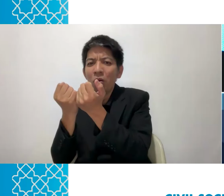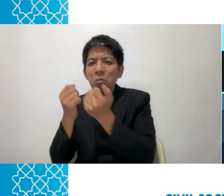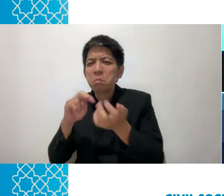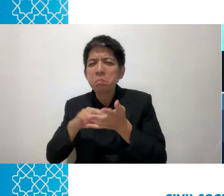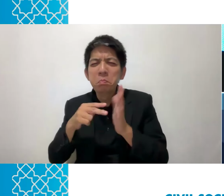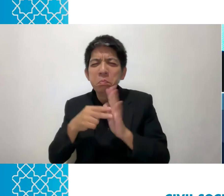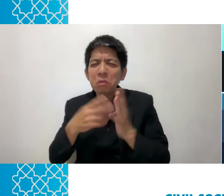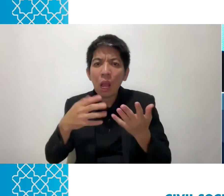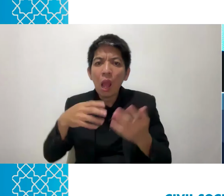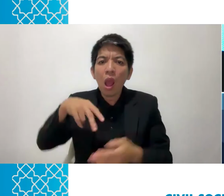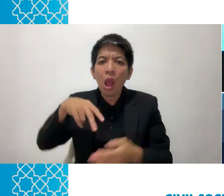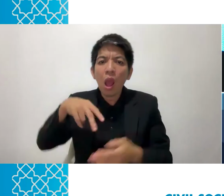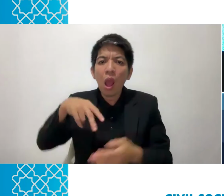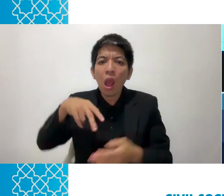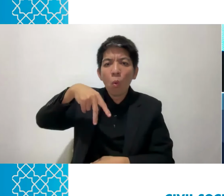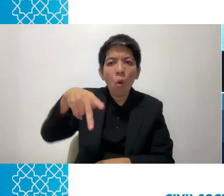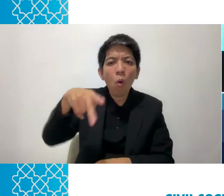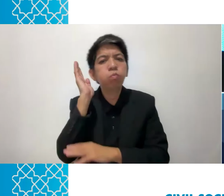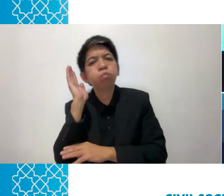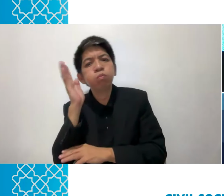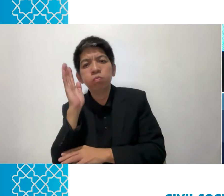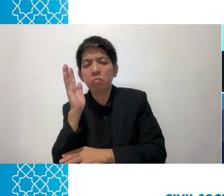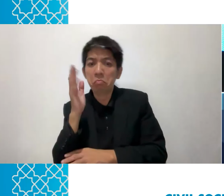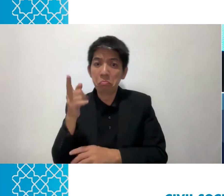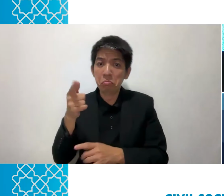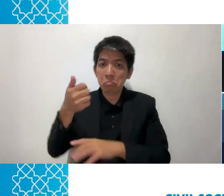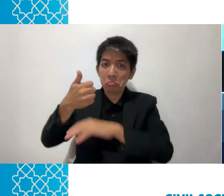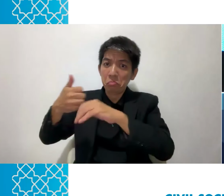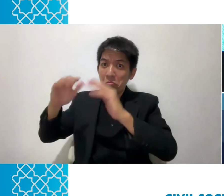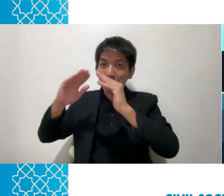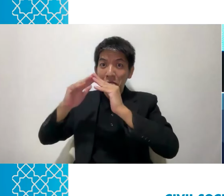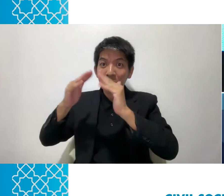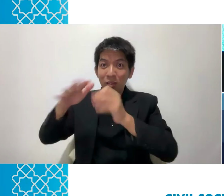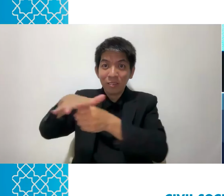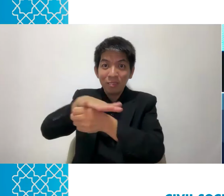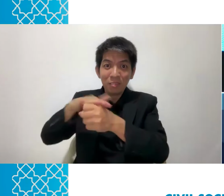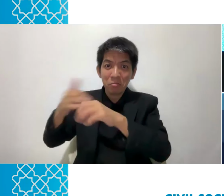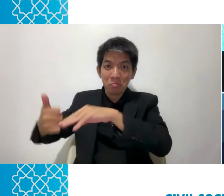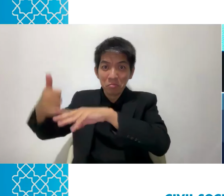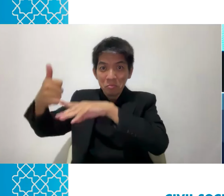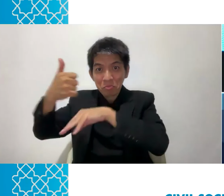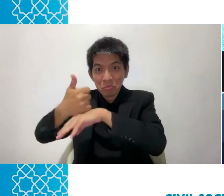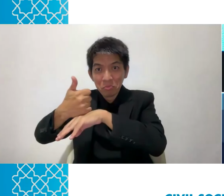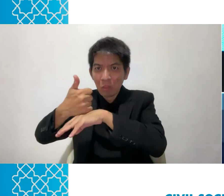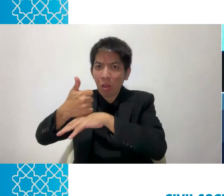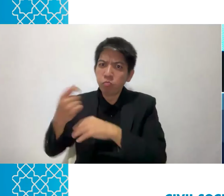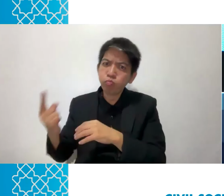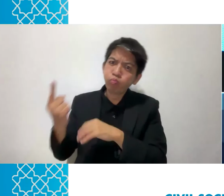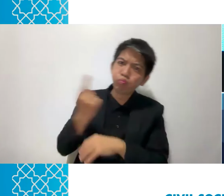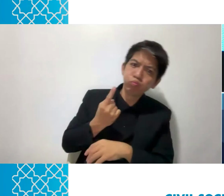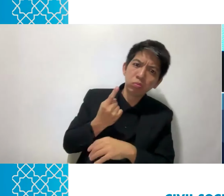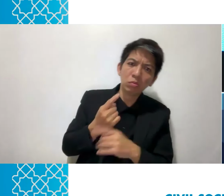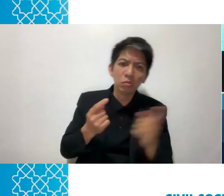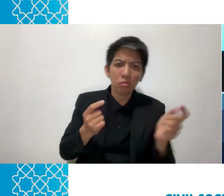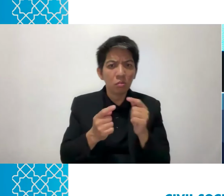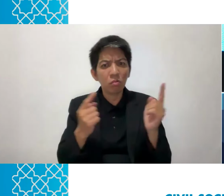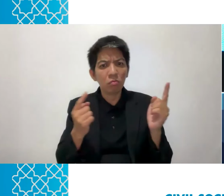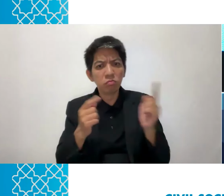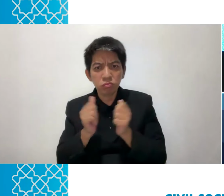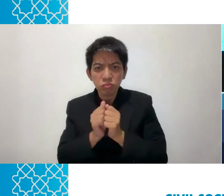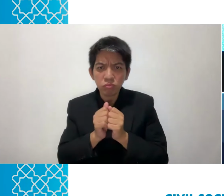mayors, or other decision makers also, to see what a right kind of infrastructure is actually looks